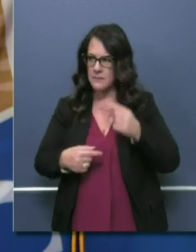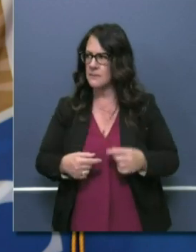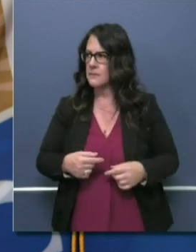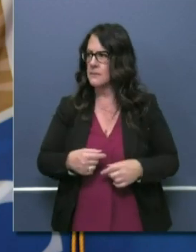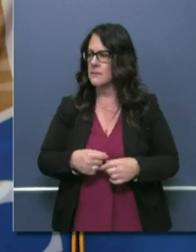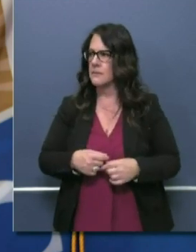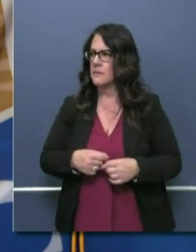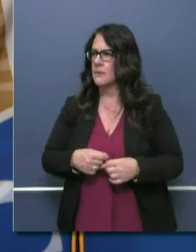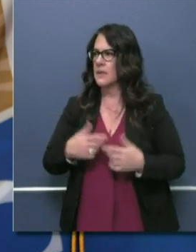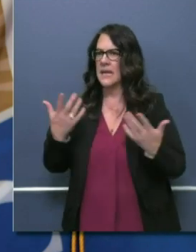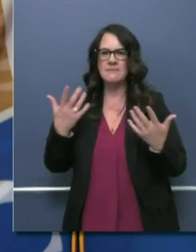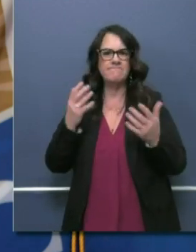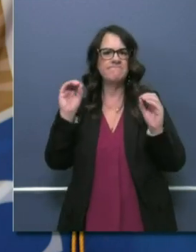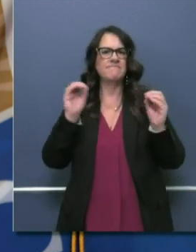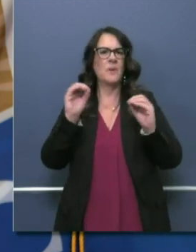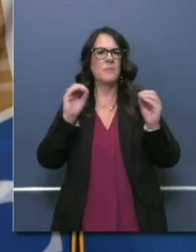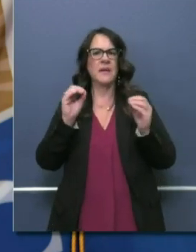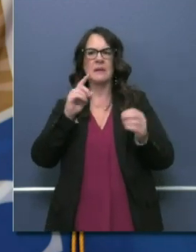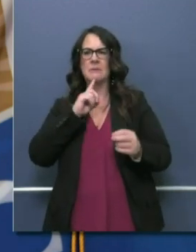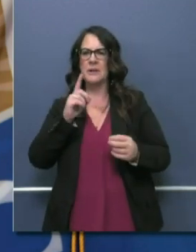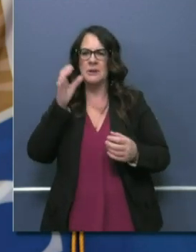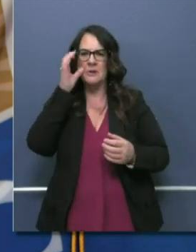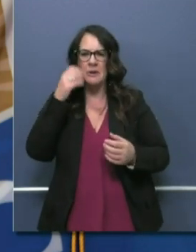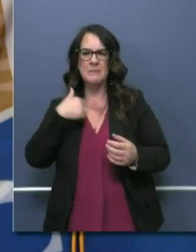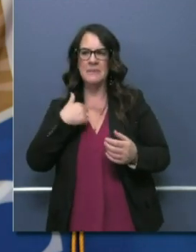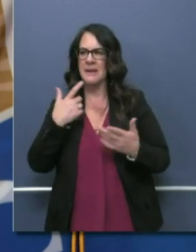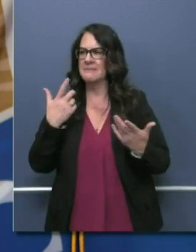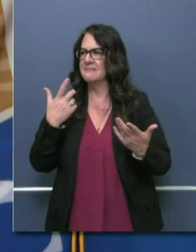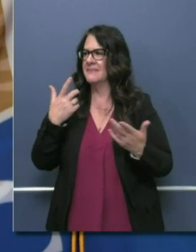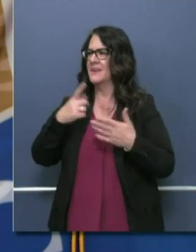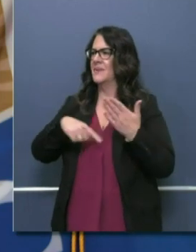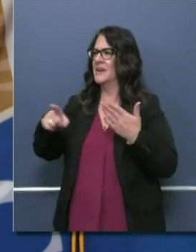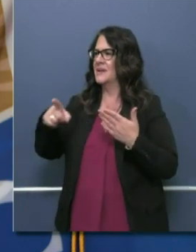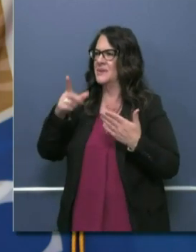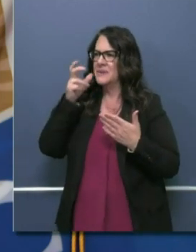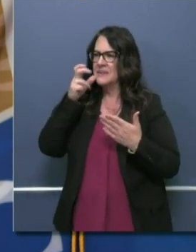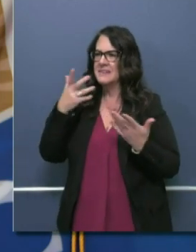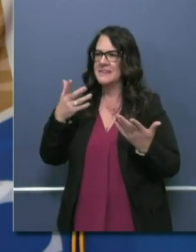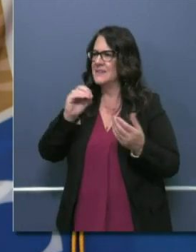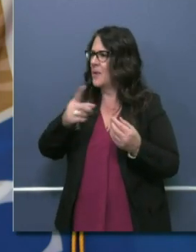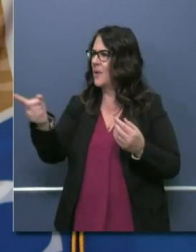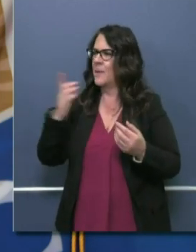And it's clear no one around me was listening because they would have told me what your question was, Josh.